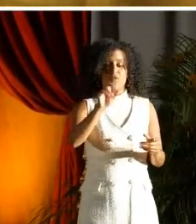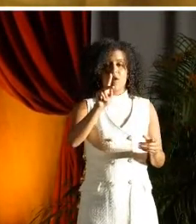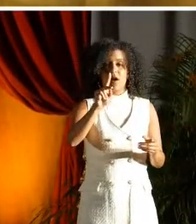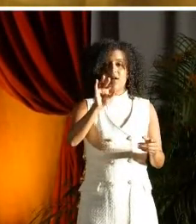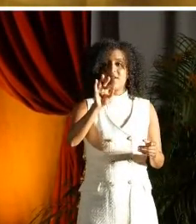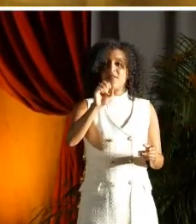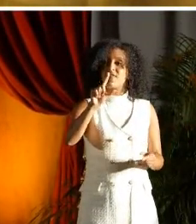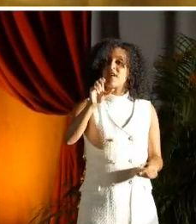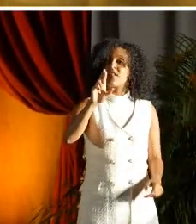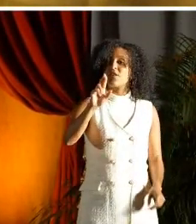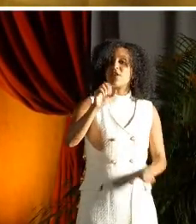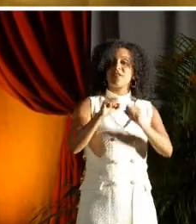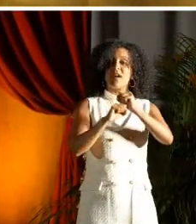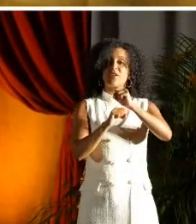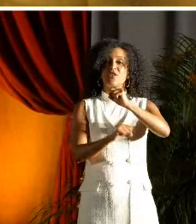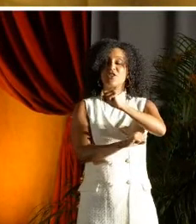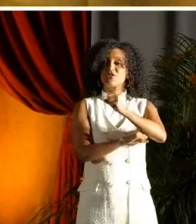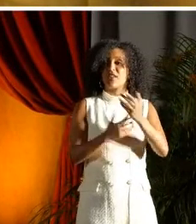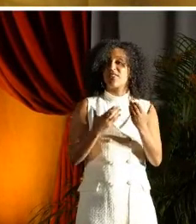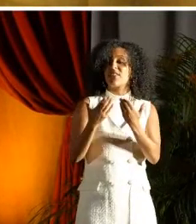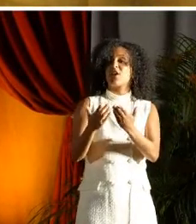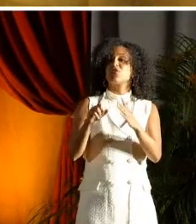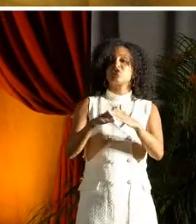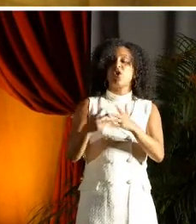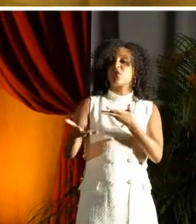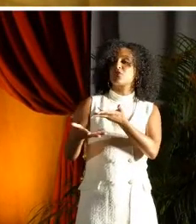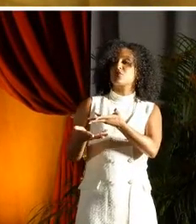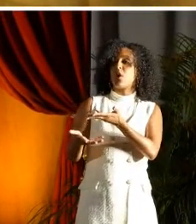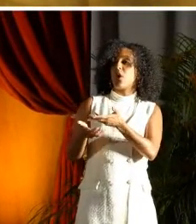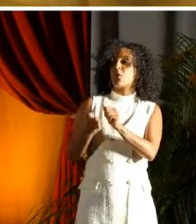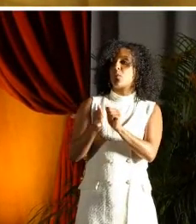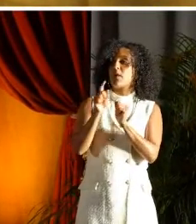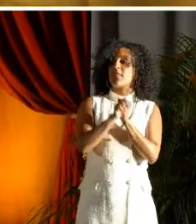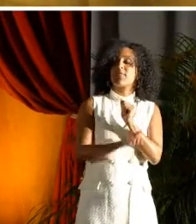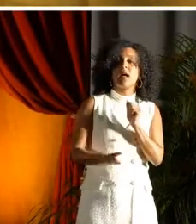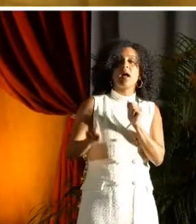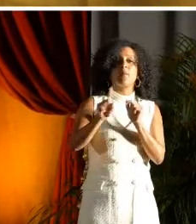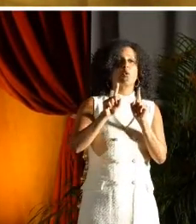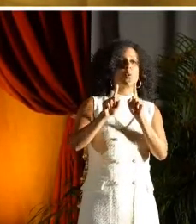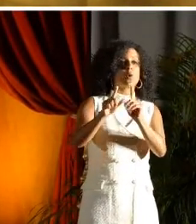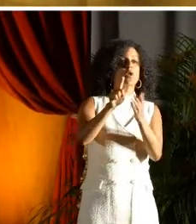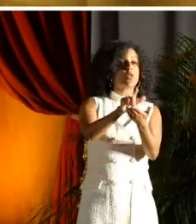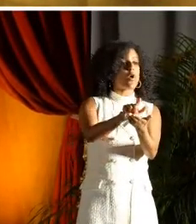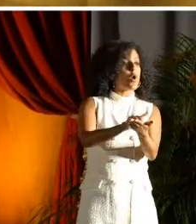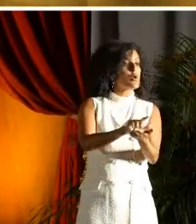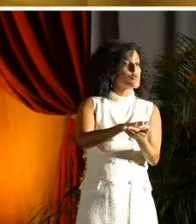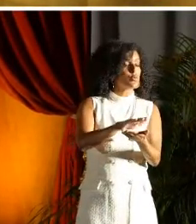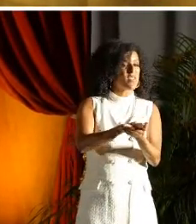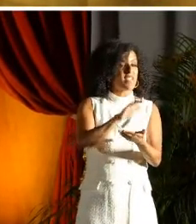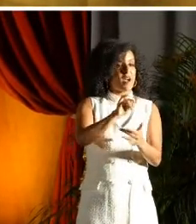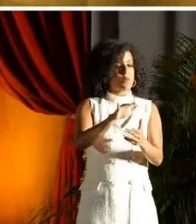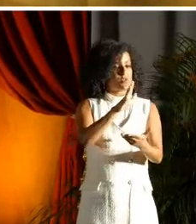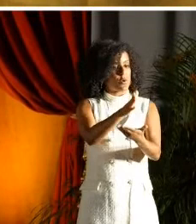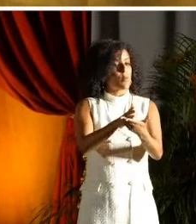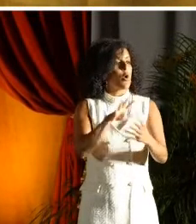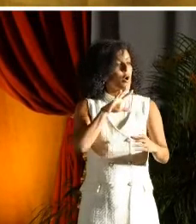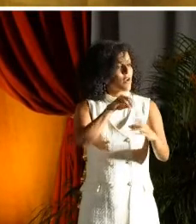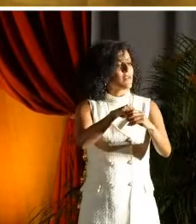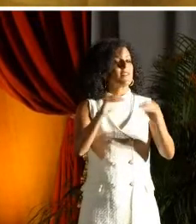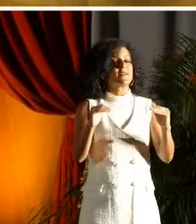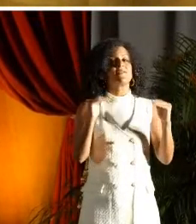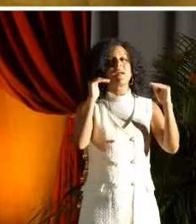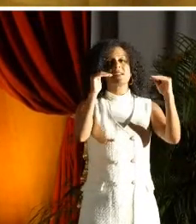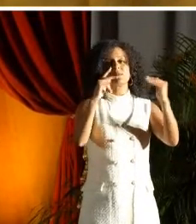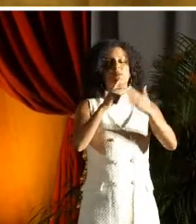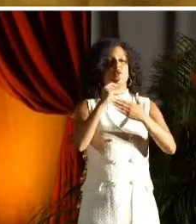Foundation, Dana Cunningham was there. And we start talking with them. And I leave law school. That was the part of the creation of the Vasper Project.